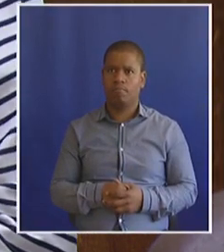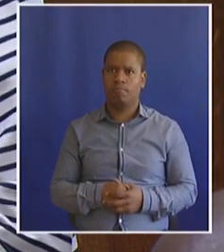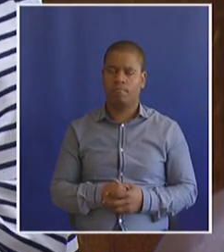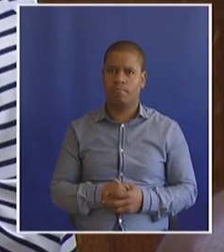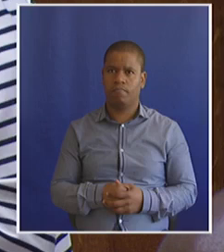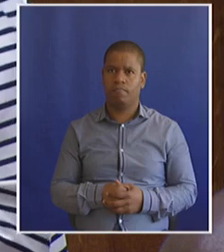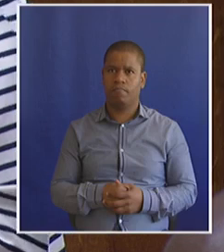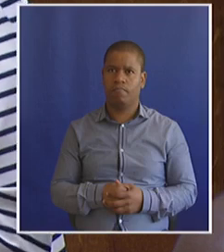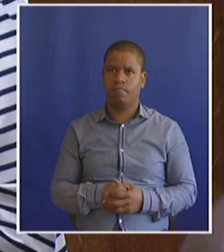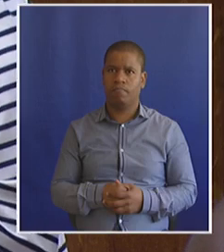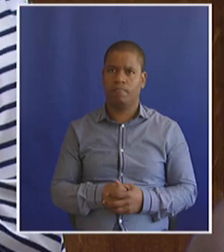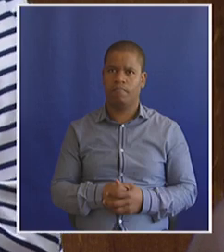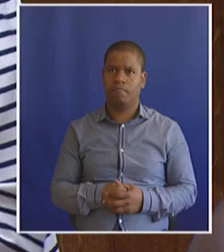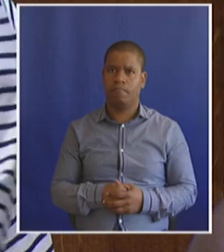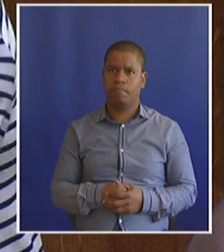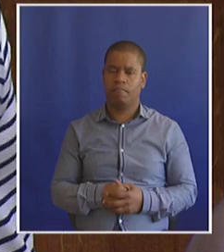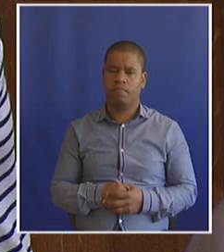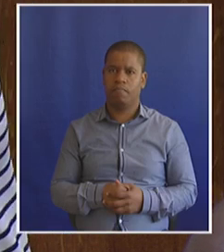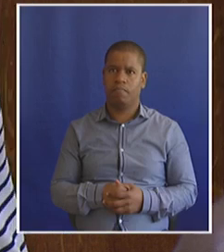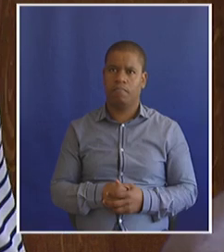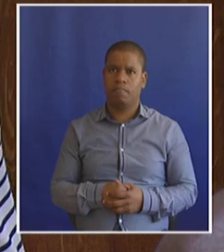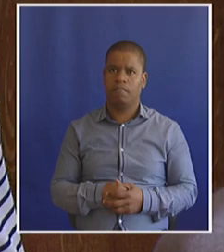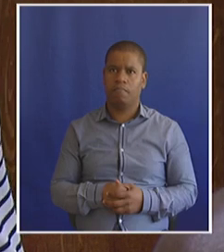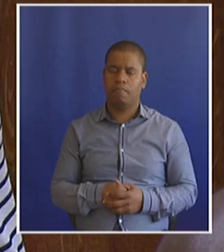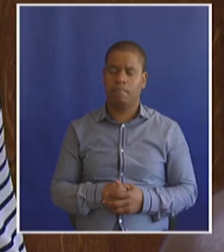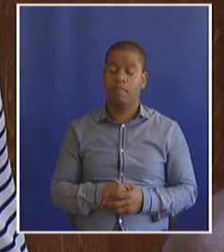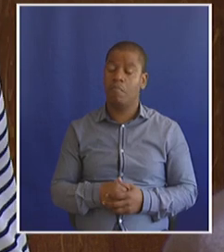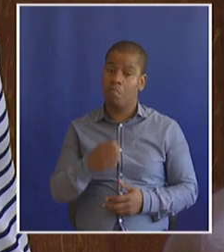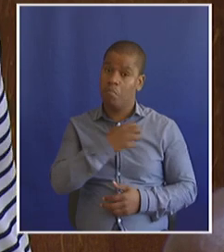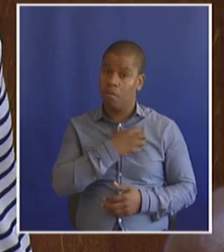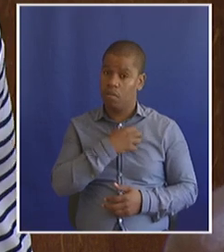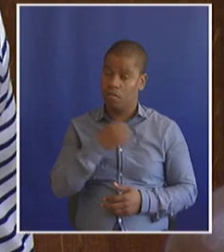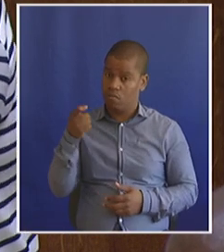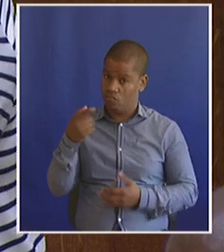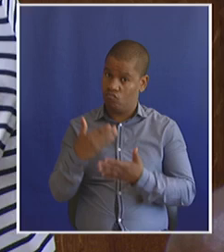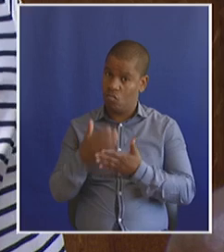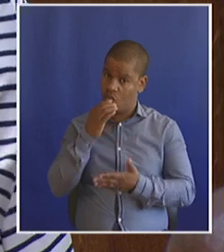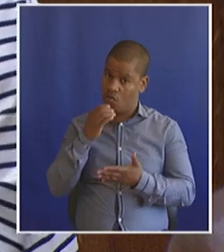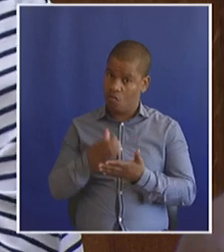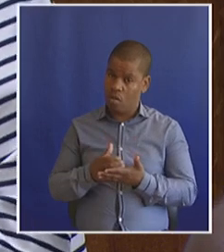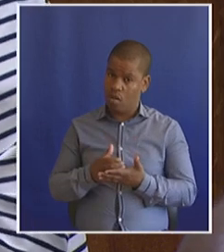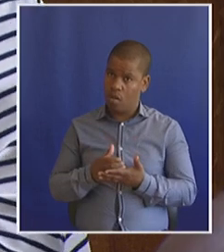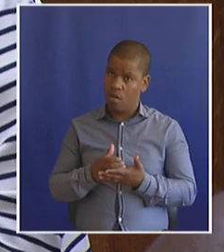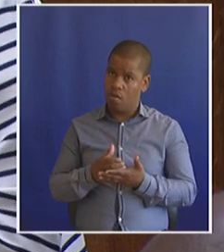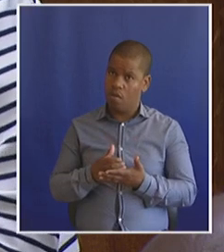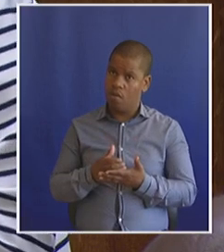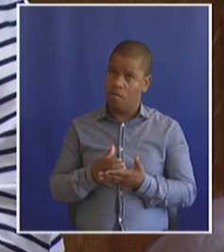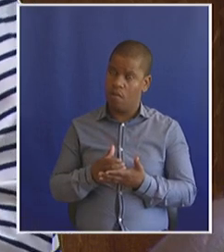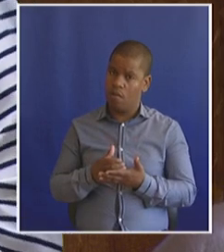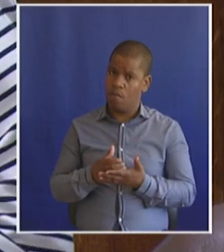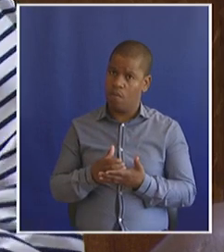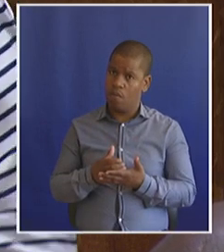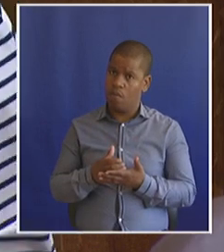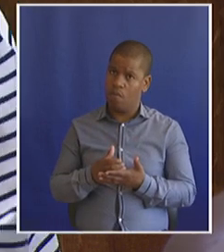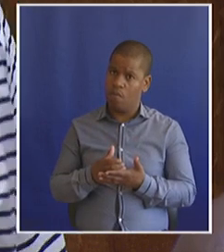Thank you. Can the Honourable Minister confirm whether the theft that took place was